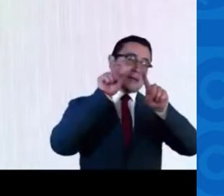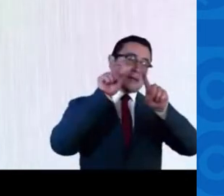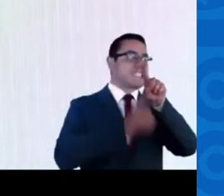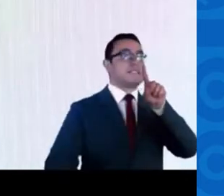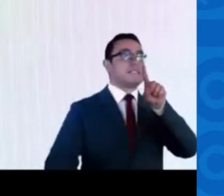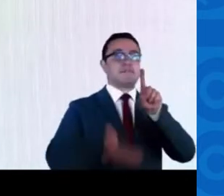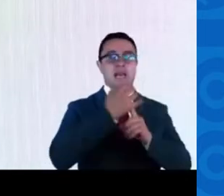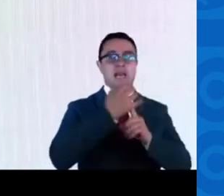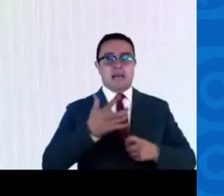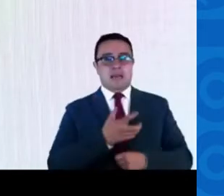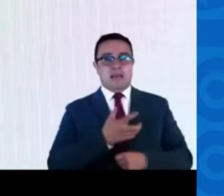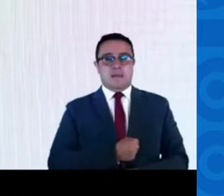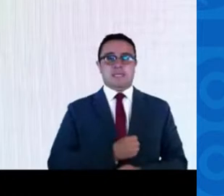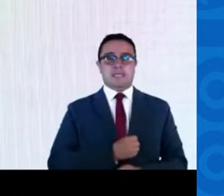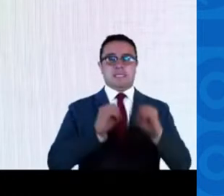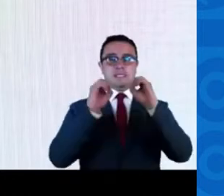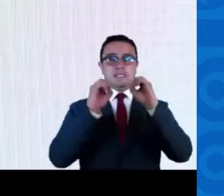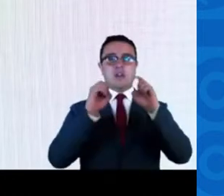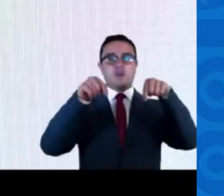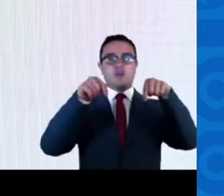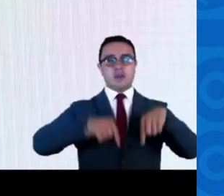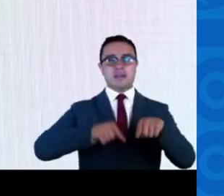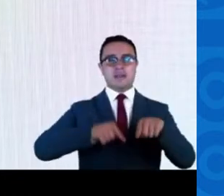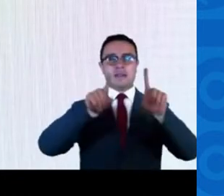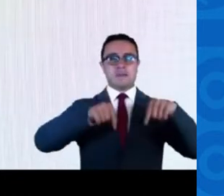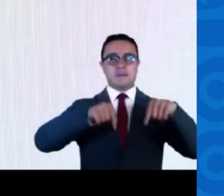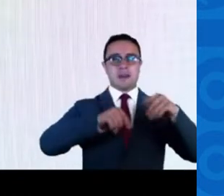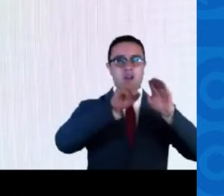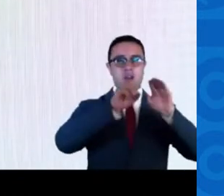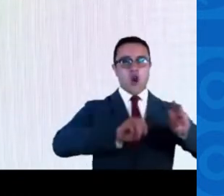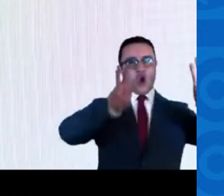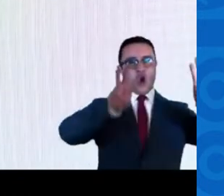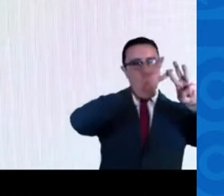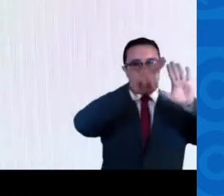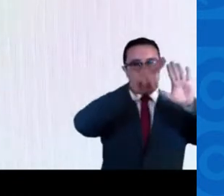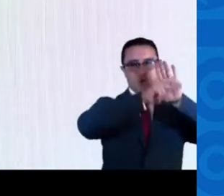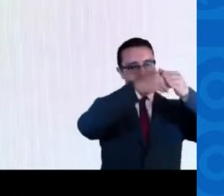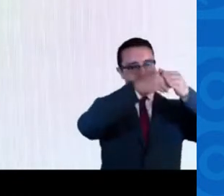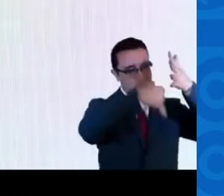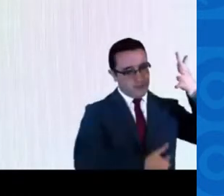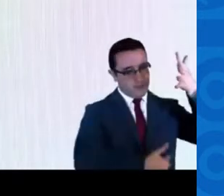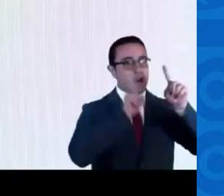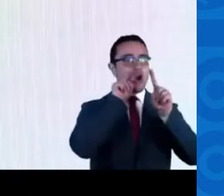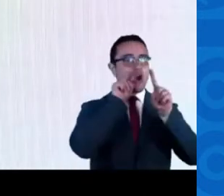the achievement of that zero hunger goal, which is the goal of the Sustainable Development